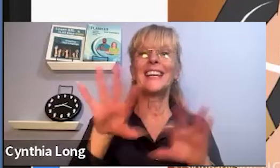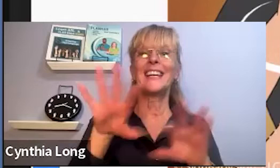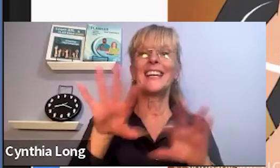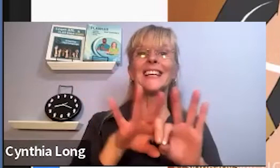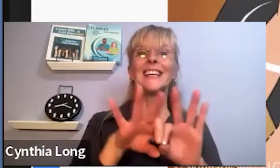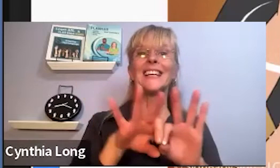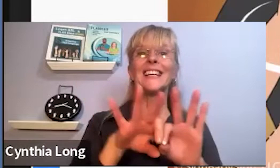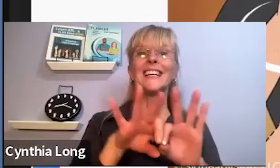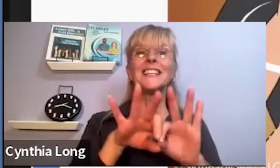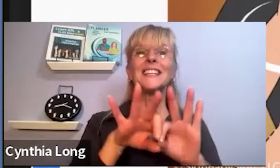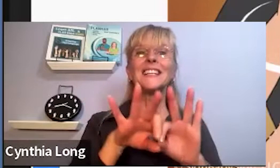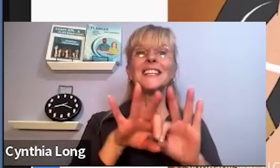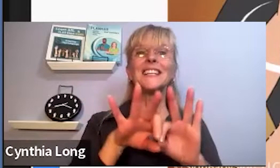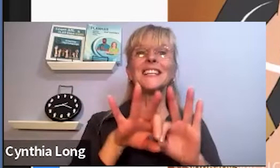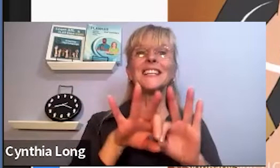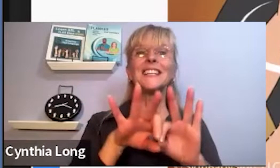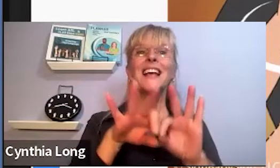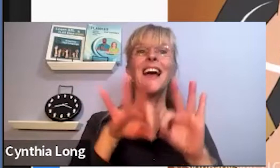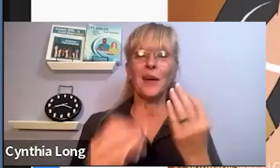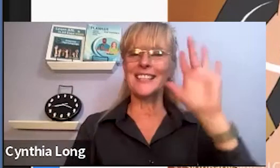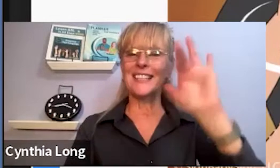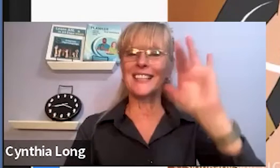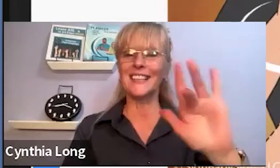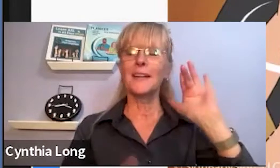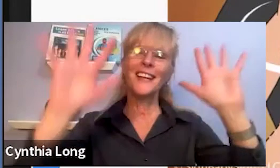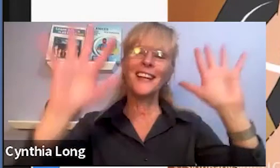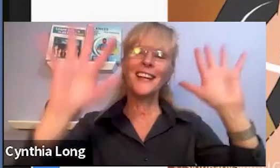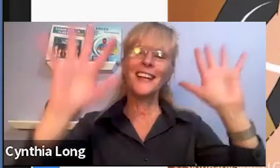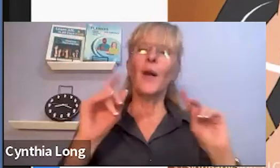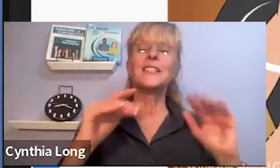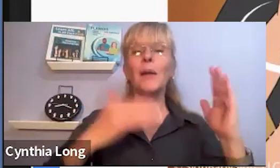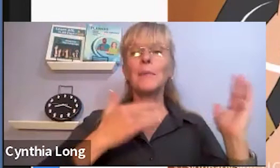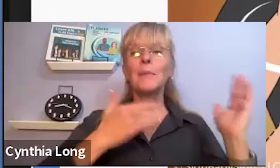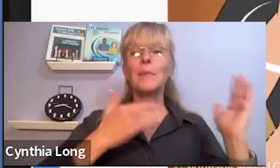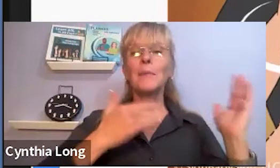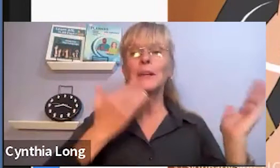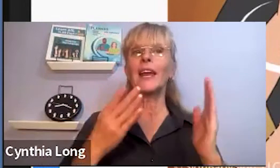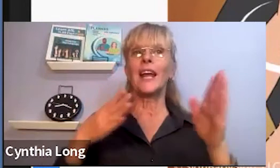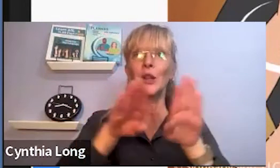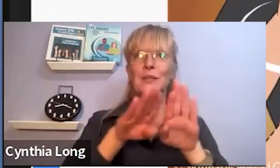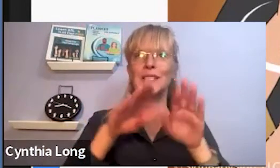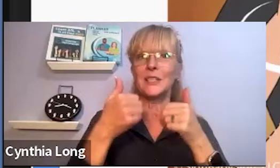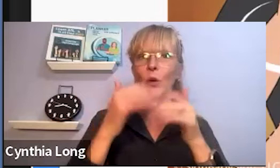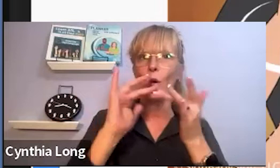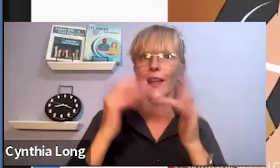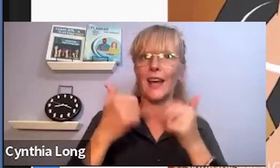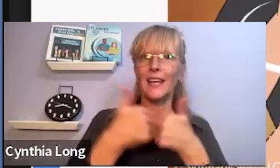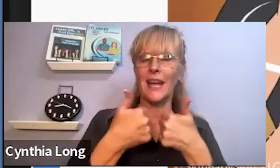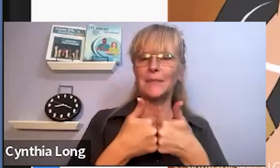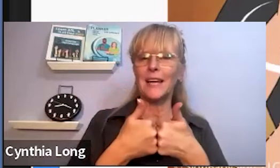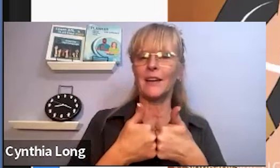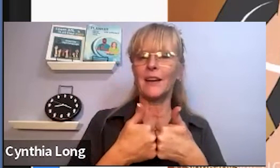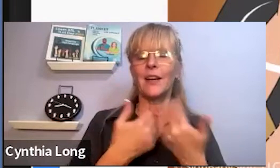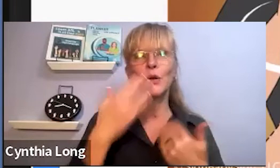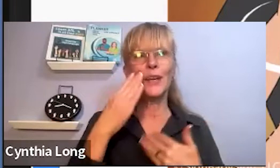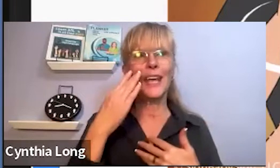And it is family. Let's click this one. Ta-da! Okay, so I'm going to go ahead and